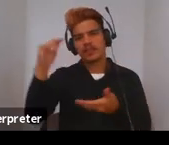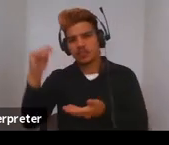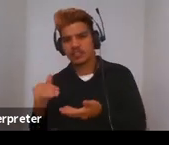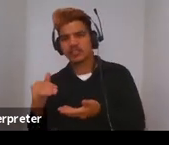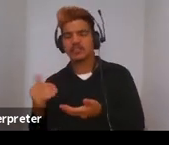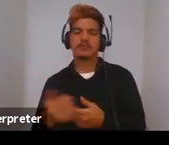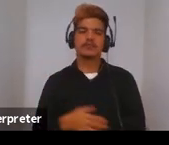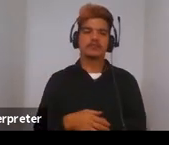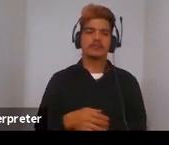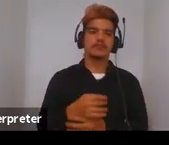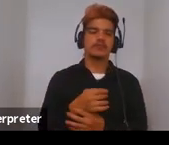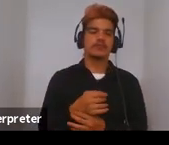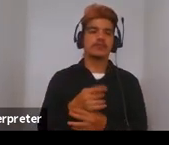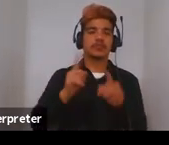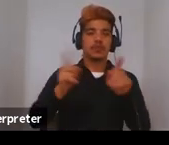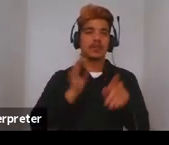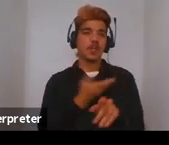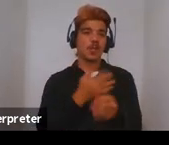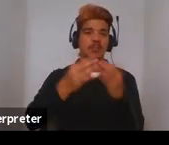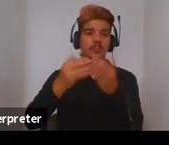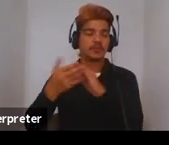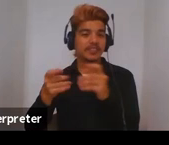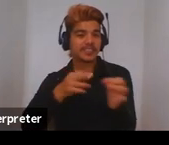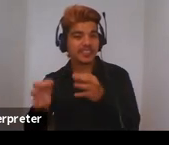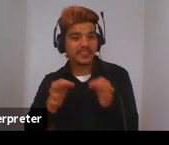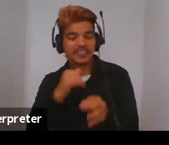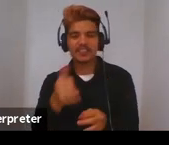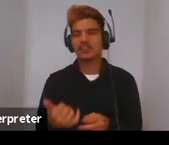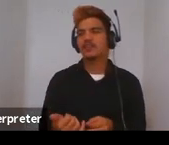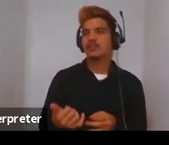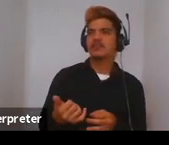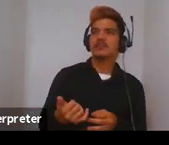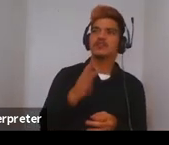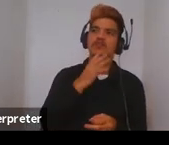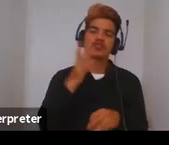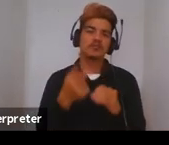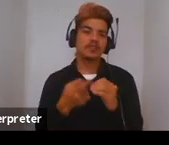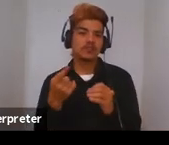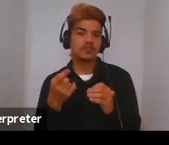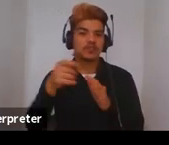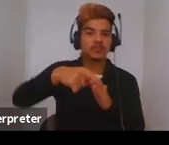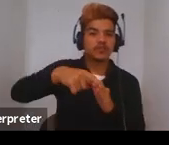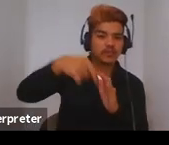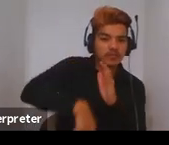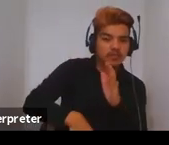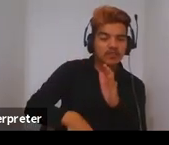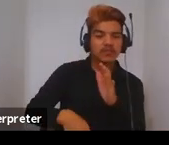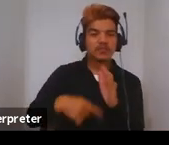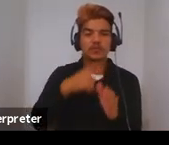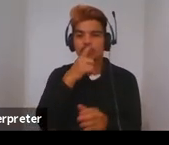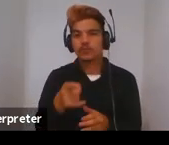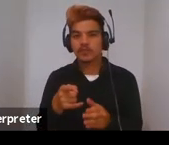well. But our community definition doesn't get into the specifics. It really leaves more